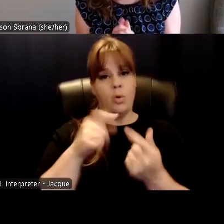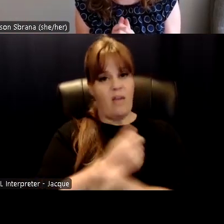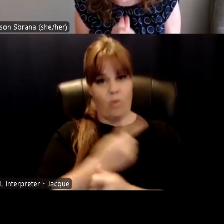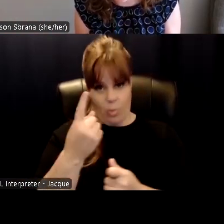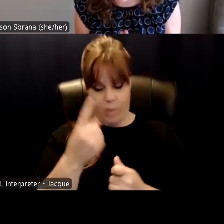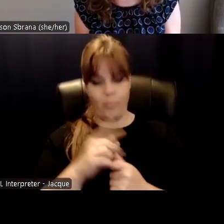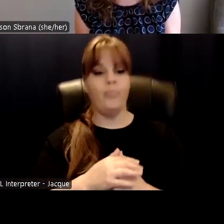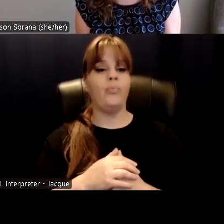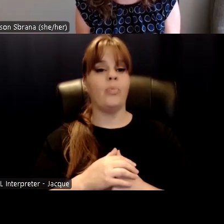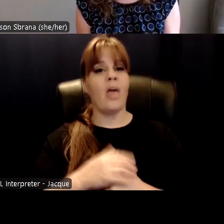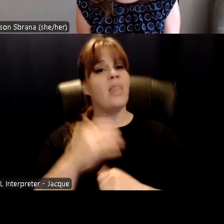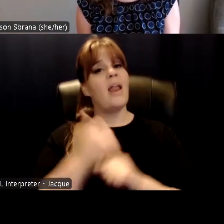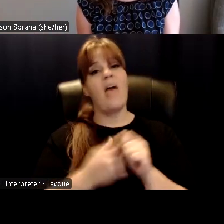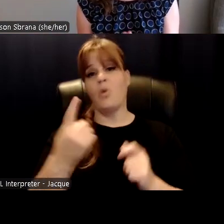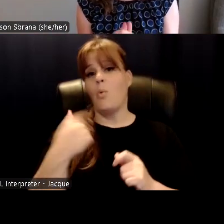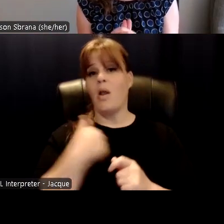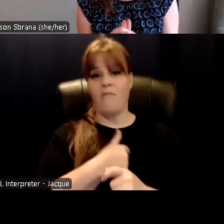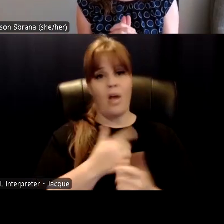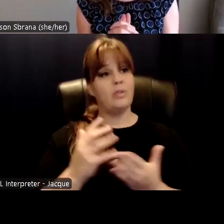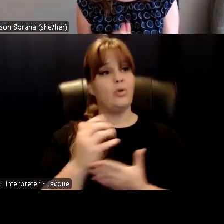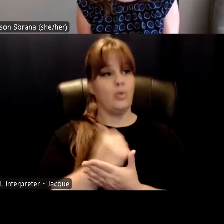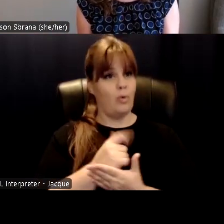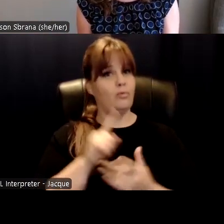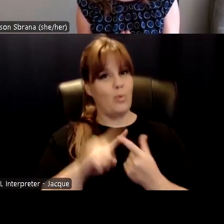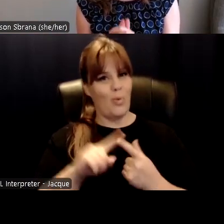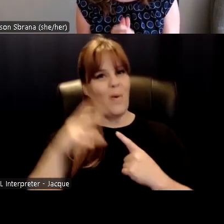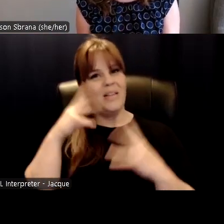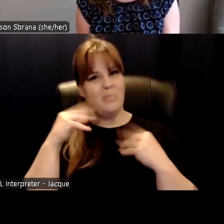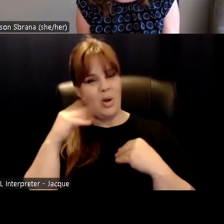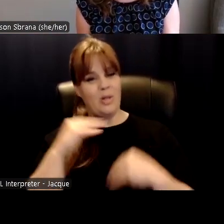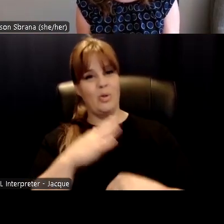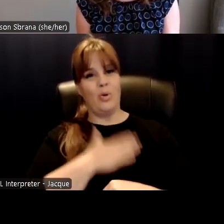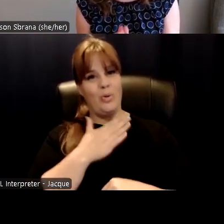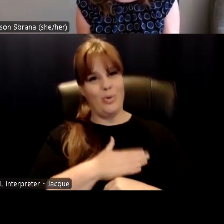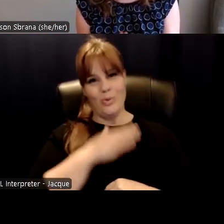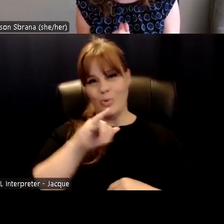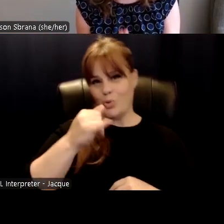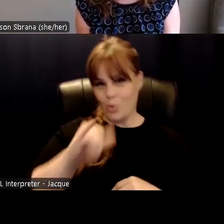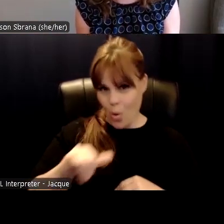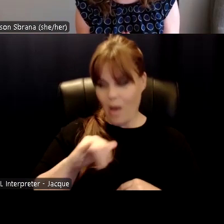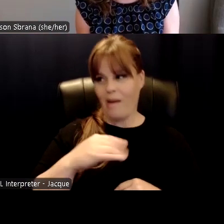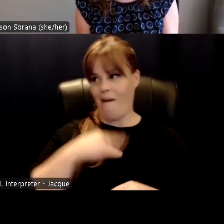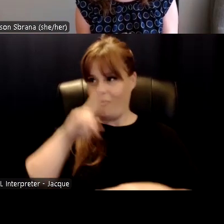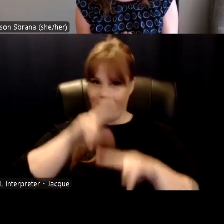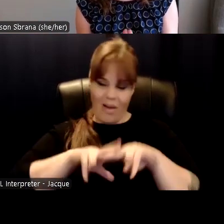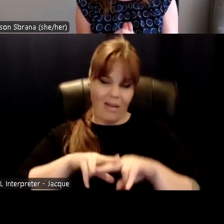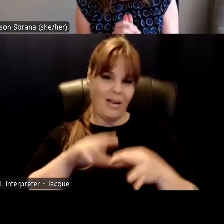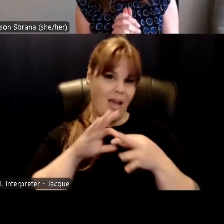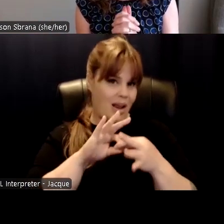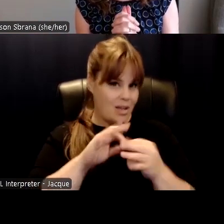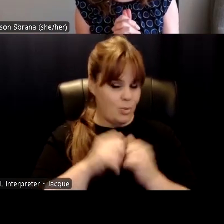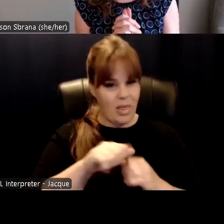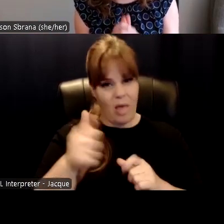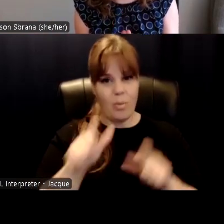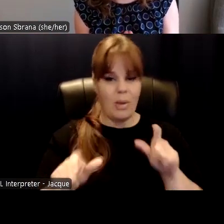that every single one of us deserves to experience joy, to have fun, and to connect with other people